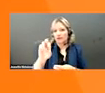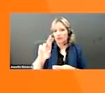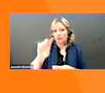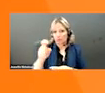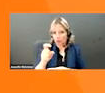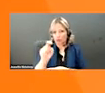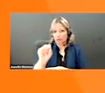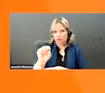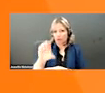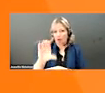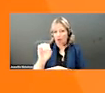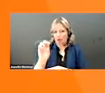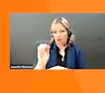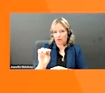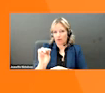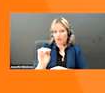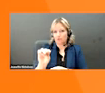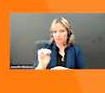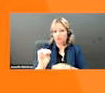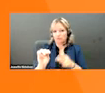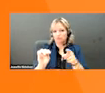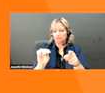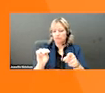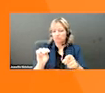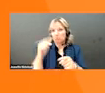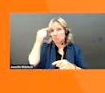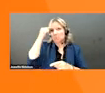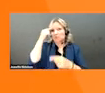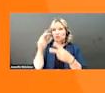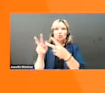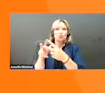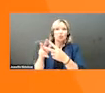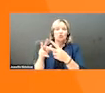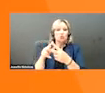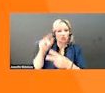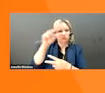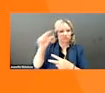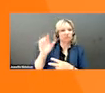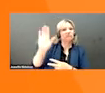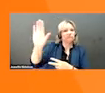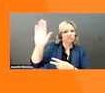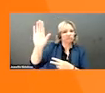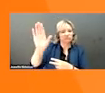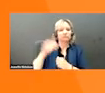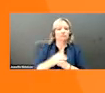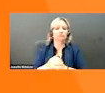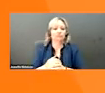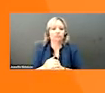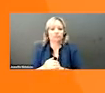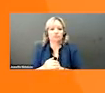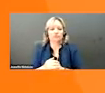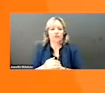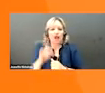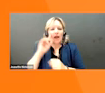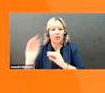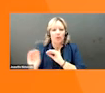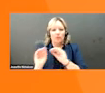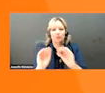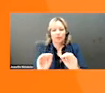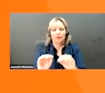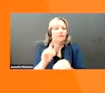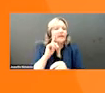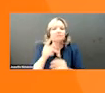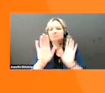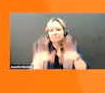maybe put those, excuse me, in the chat. I just want to make sure I get the right URL. But if you Google Buy and